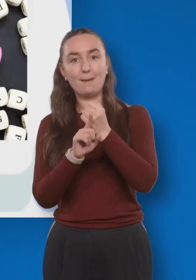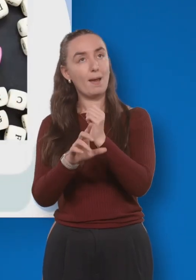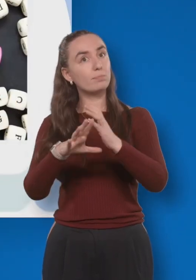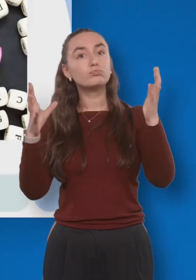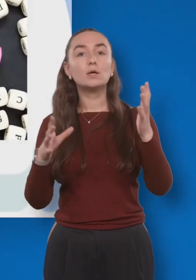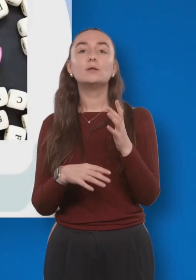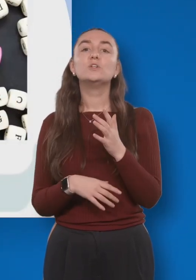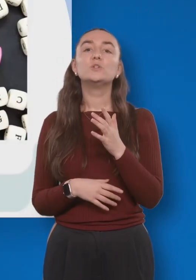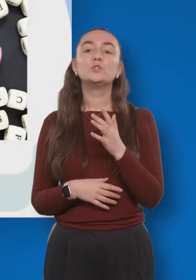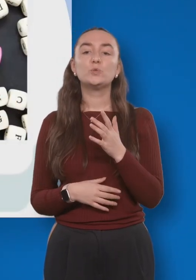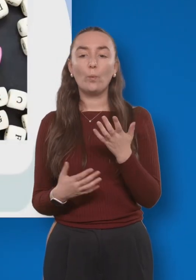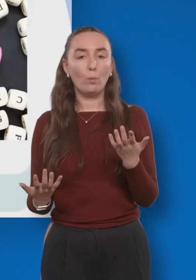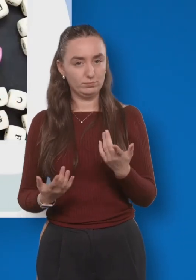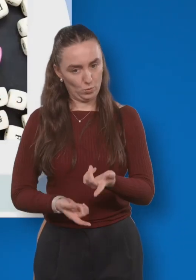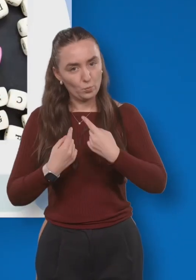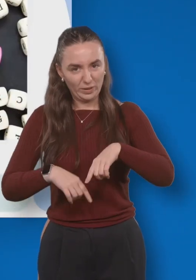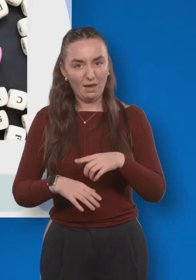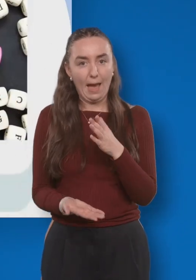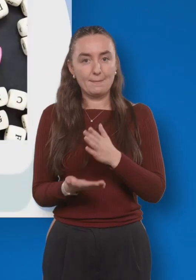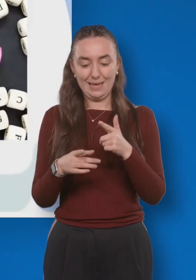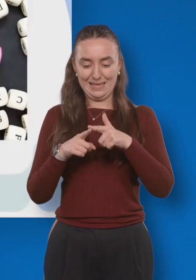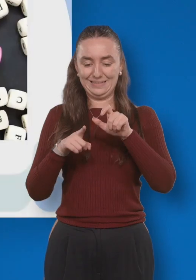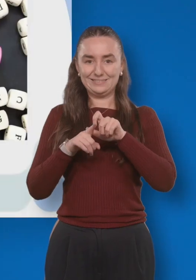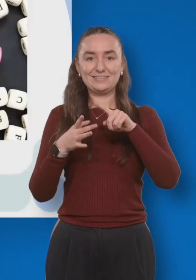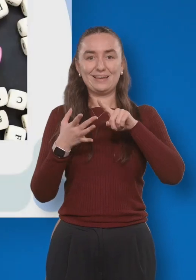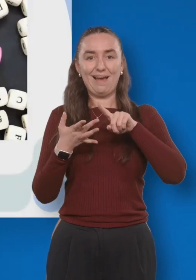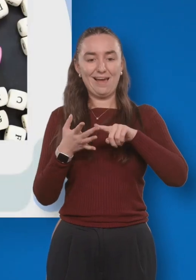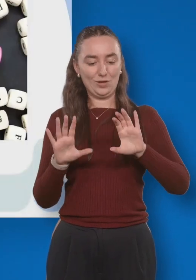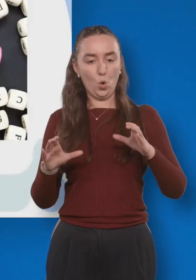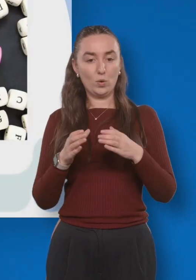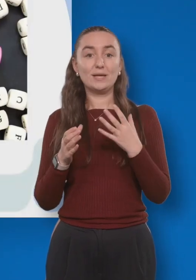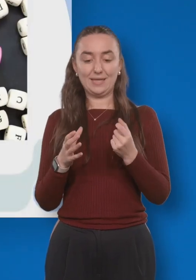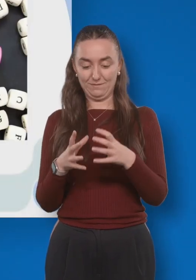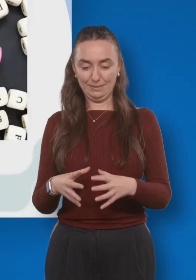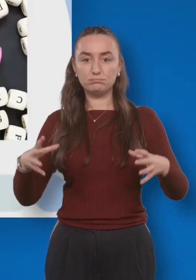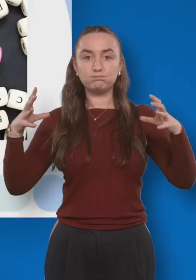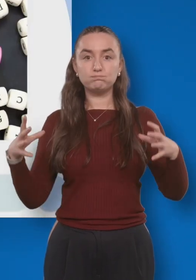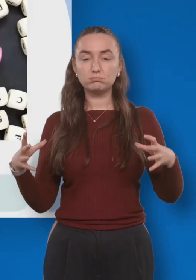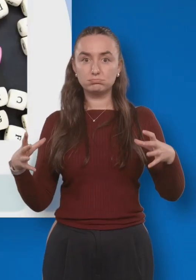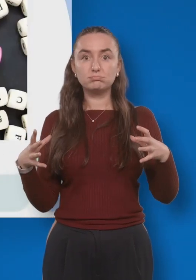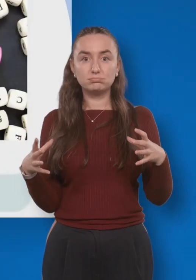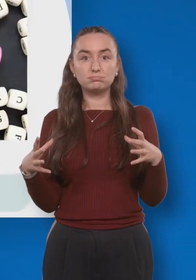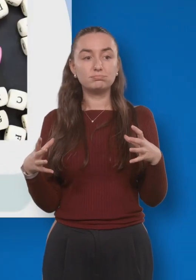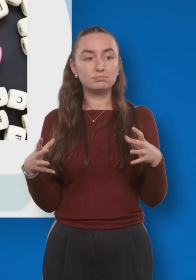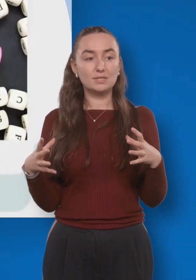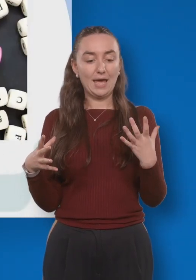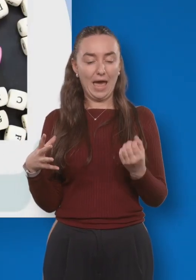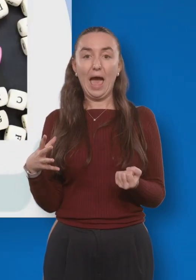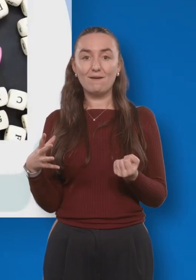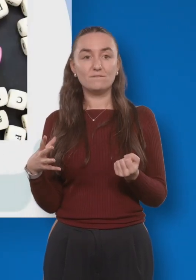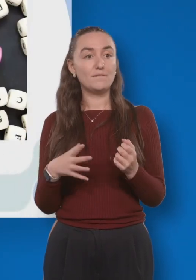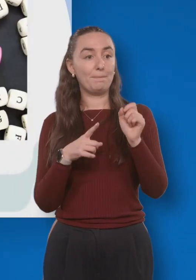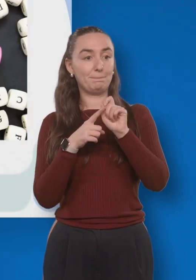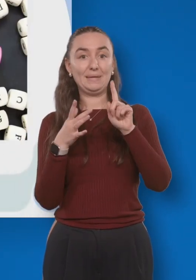So it's not only kind of, we're fortunate in the EDI Caucus is that we have a big team. We have several,